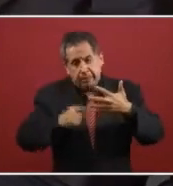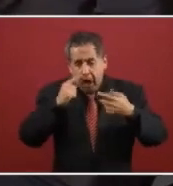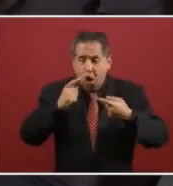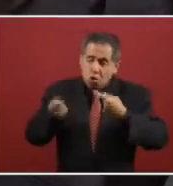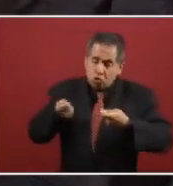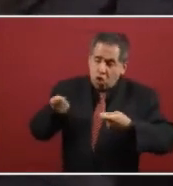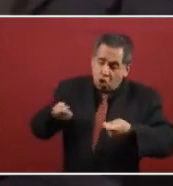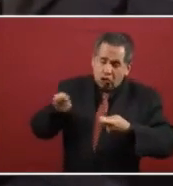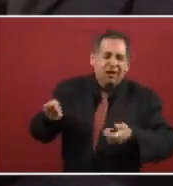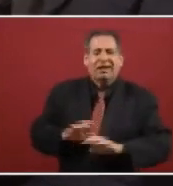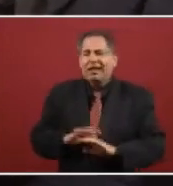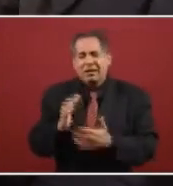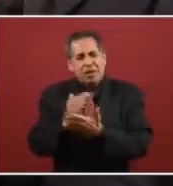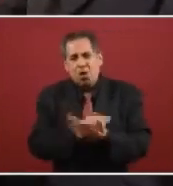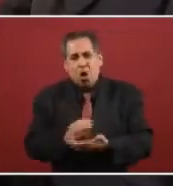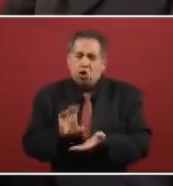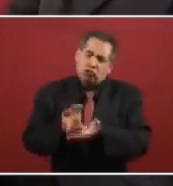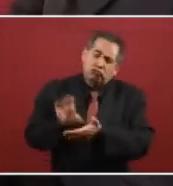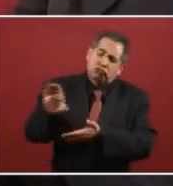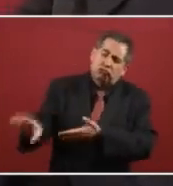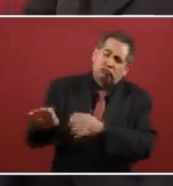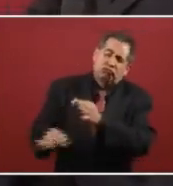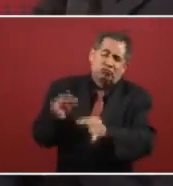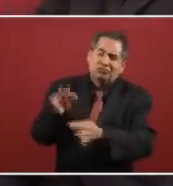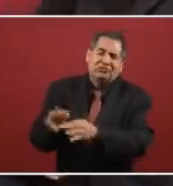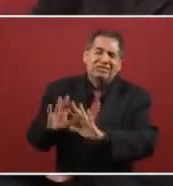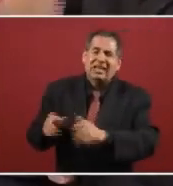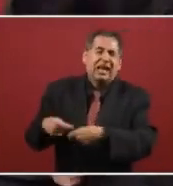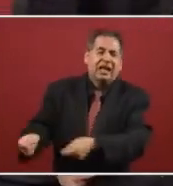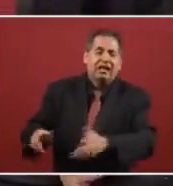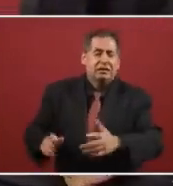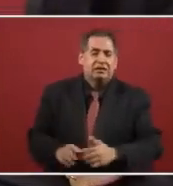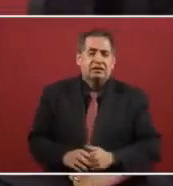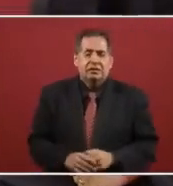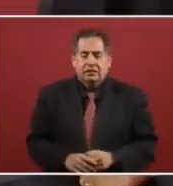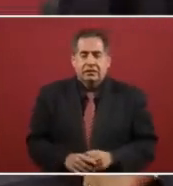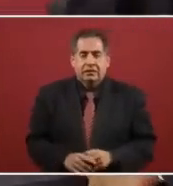the better. So what is the practice